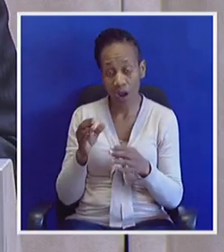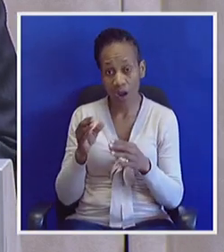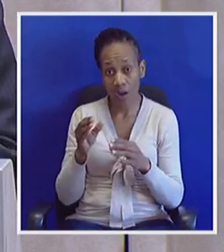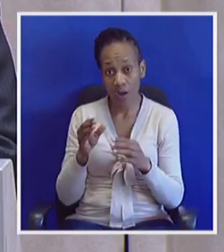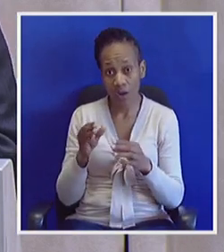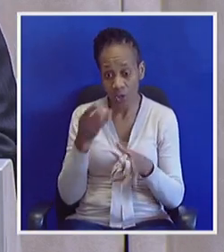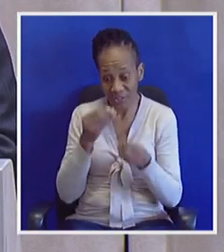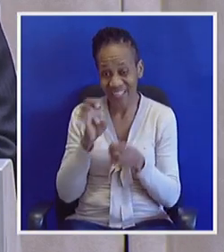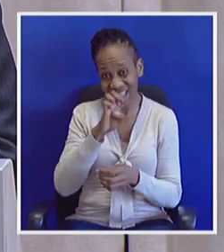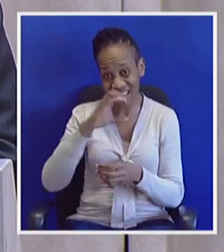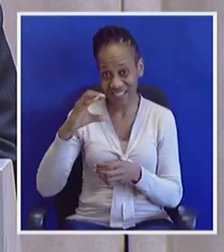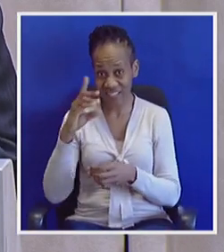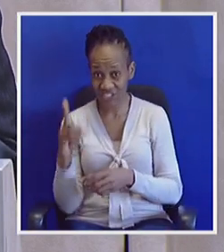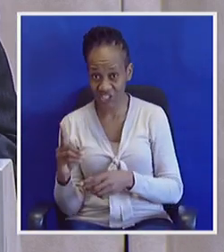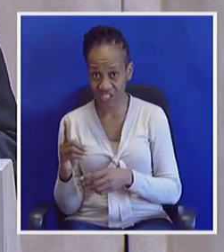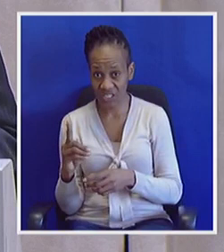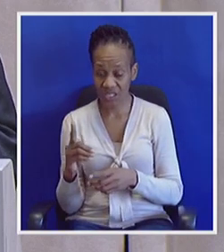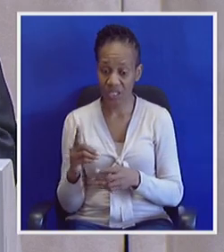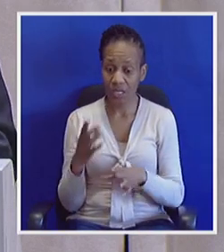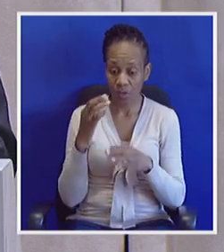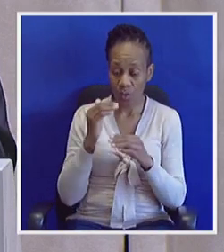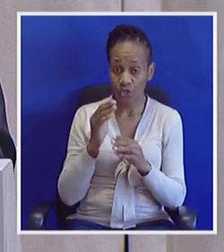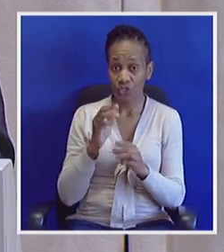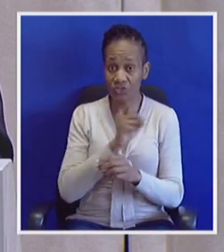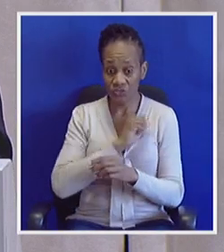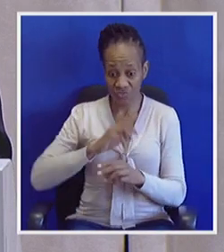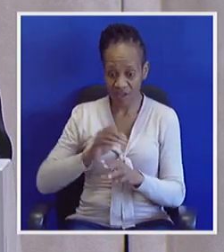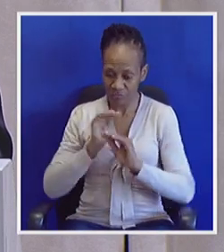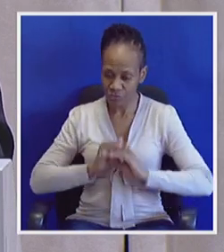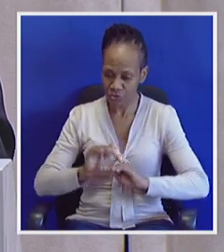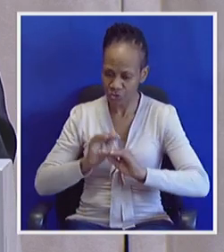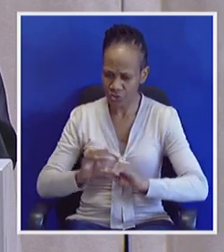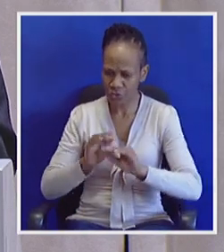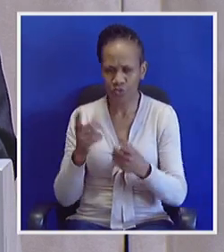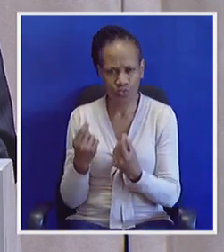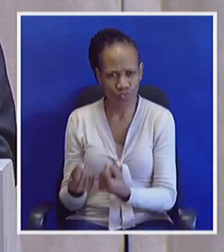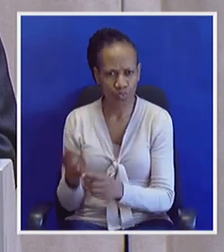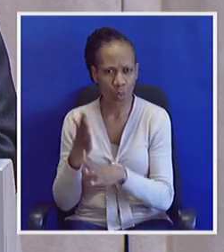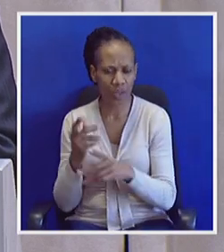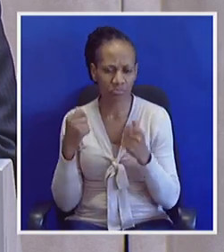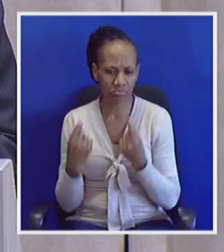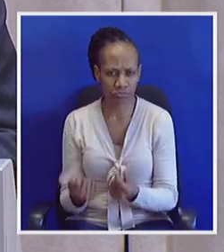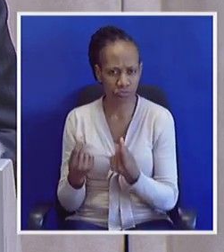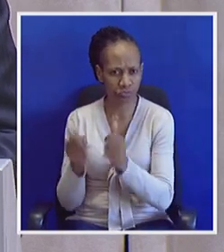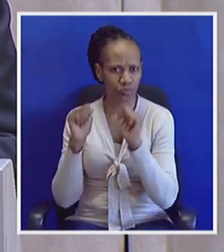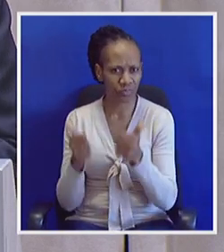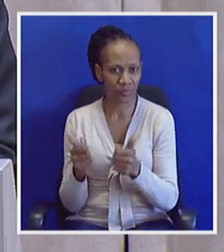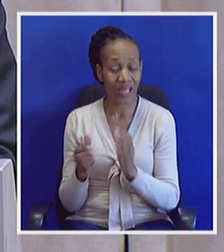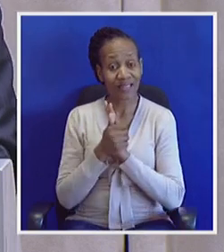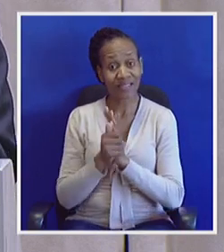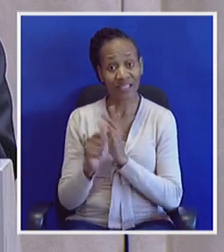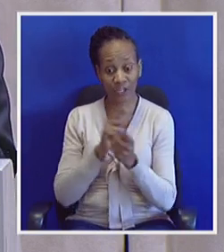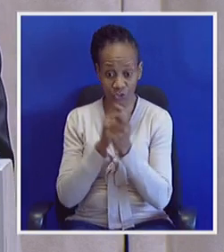deal. The worker education aspect is also being properly covered, and our skills revolution,